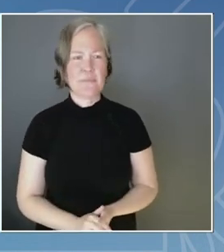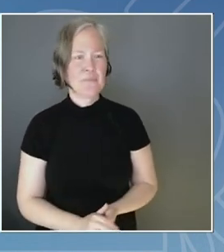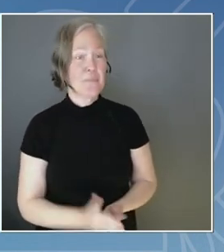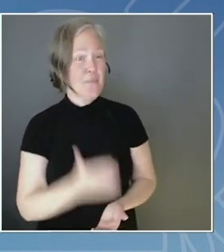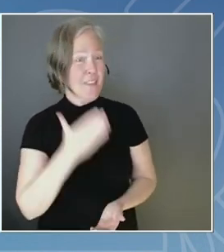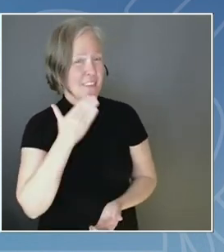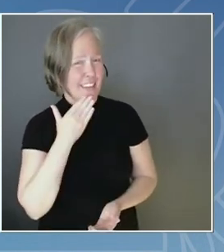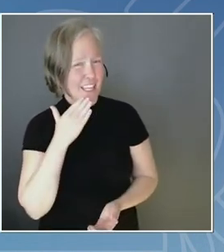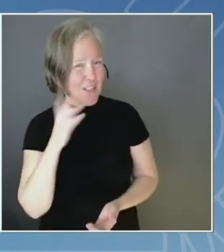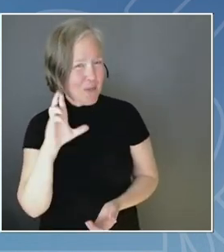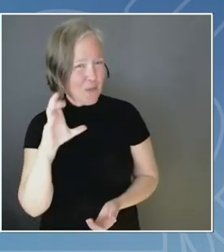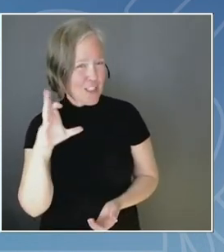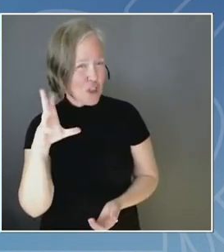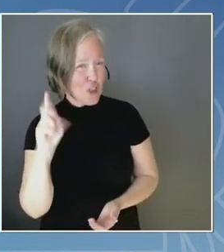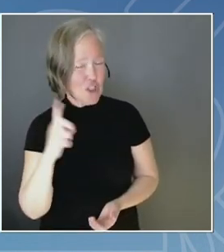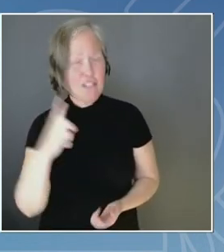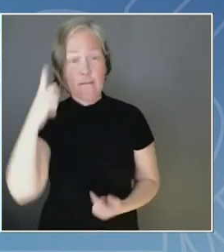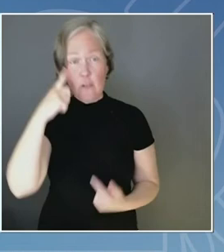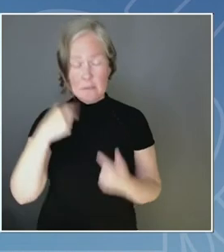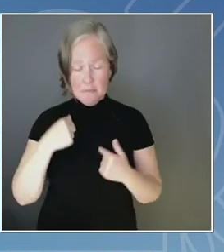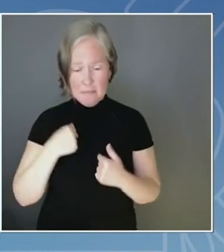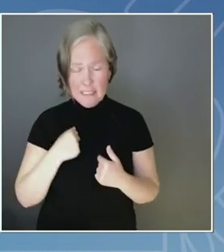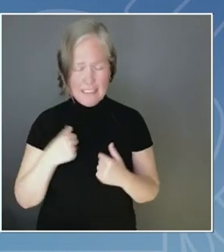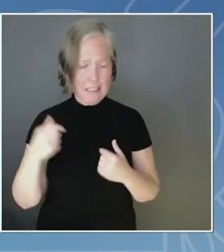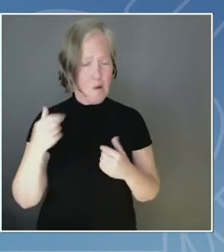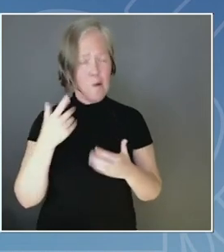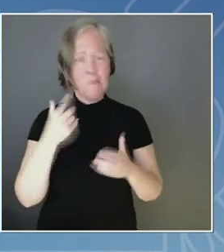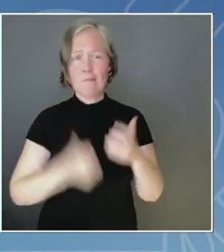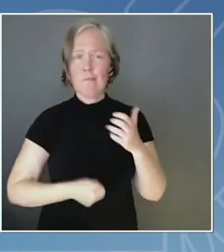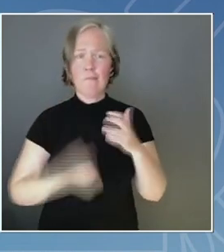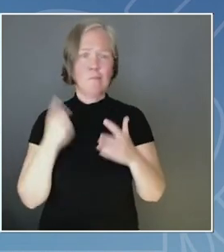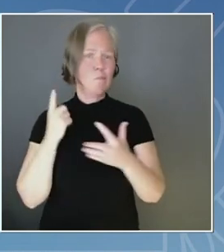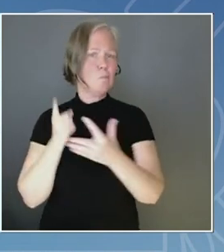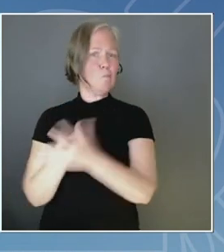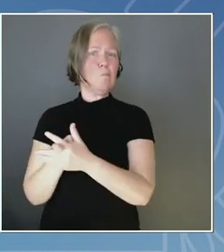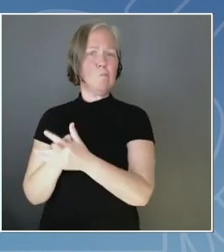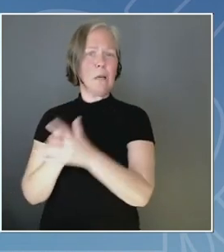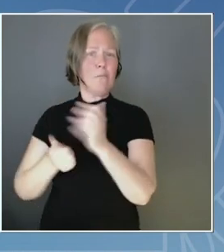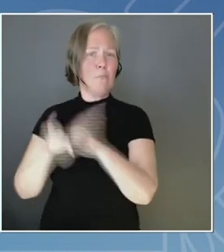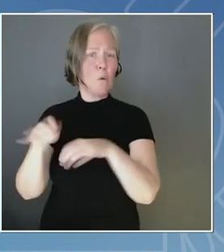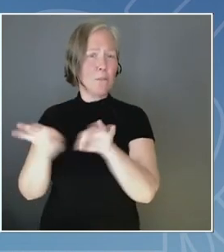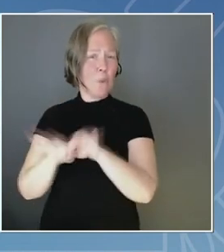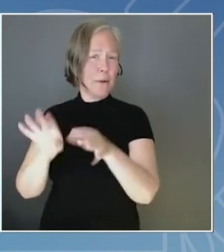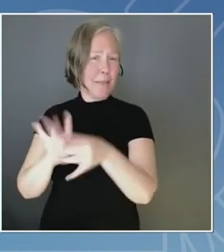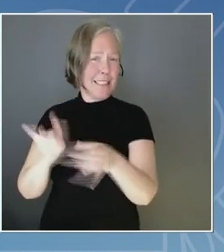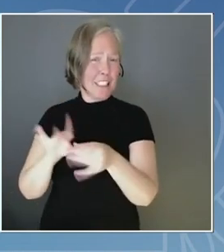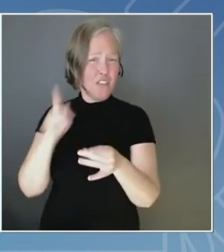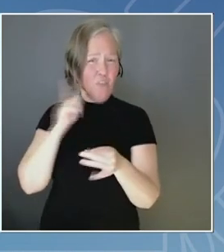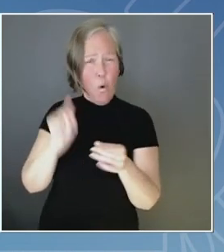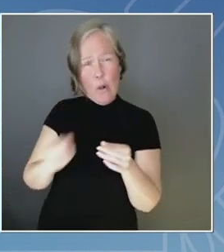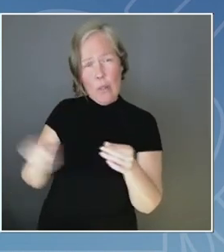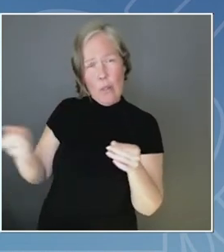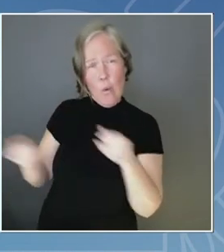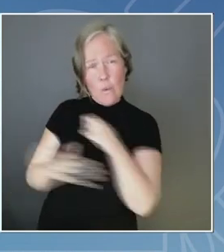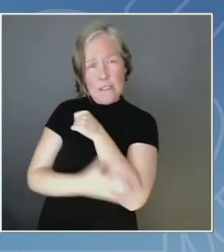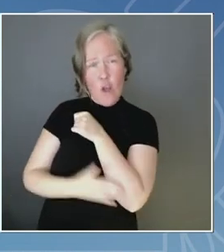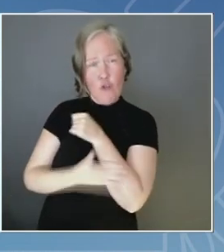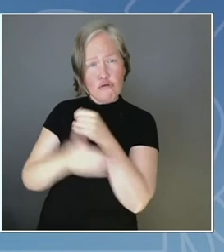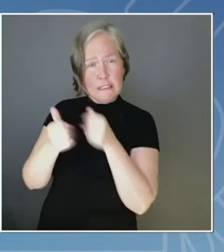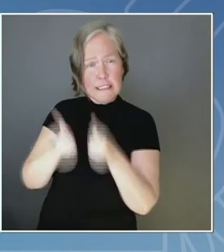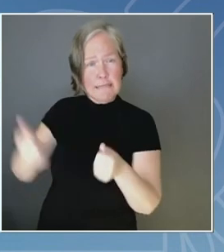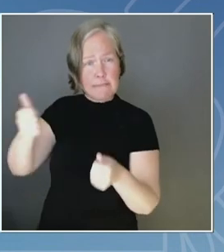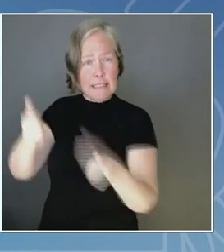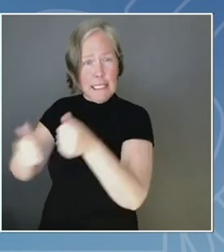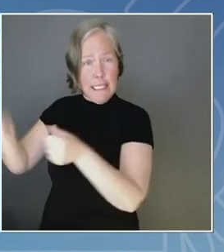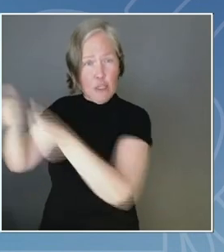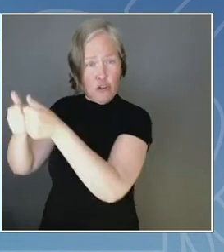So I think for me, the biggest message I would say to the leaders of our ASEAN nations and to the leader of